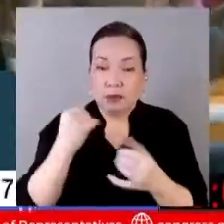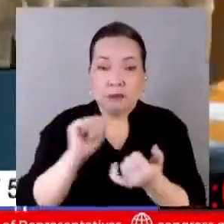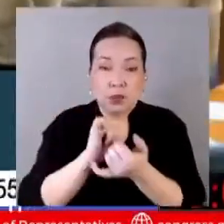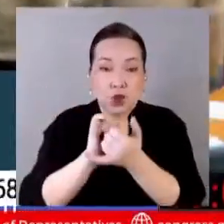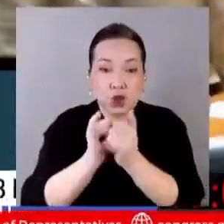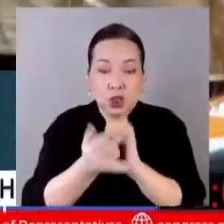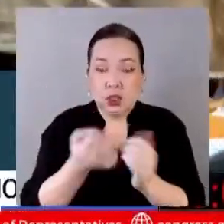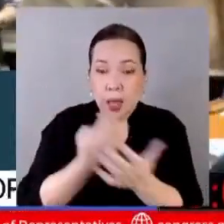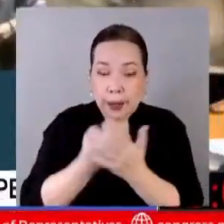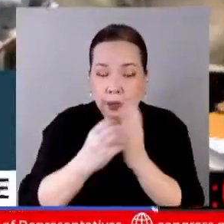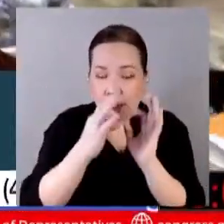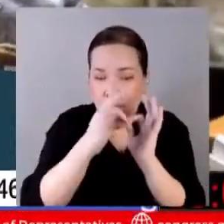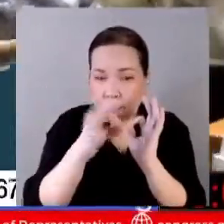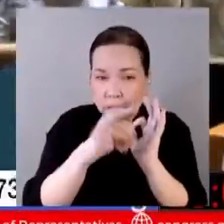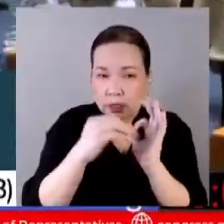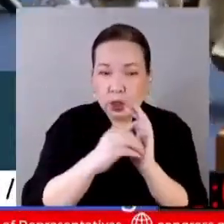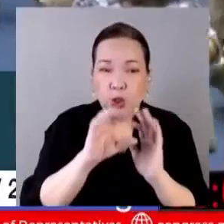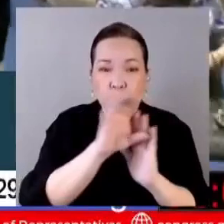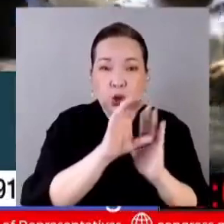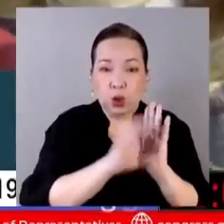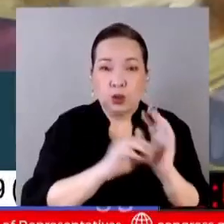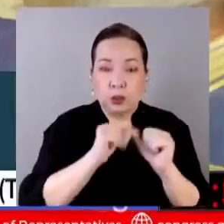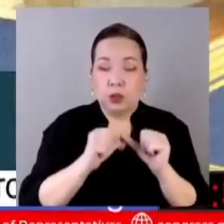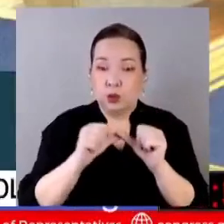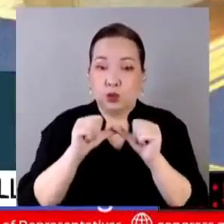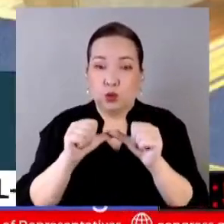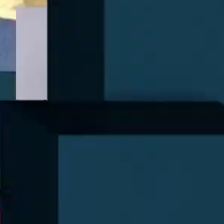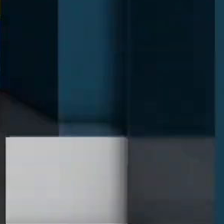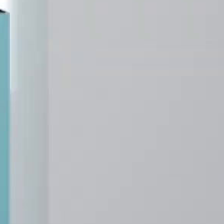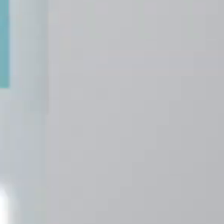provisions will lead to sustainable growth for the Philippines.